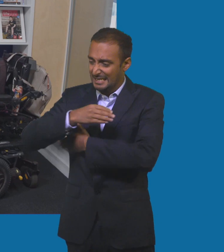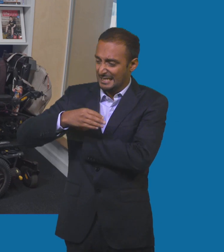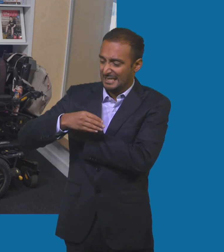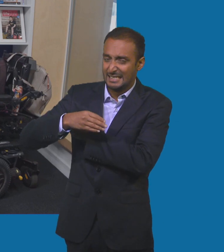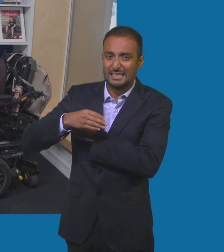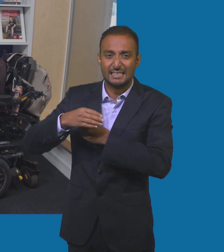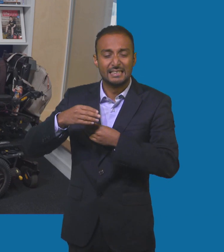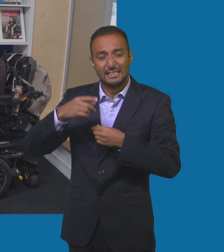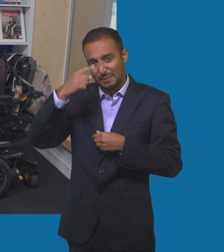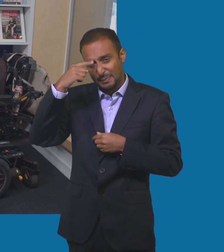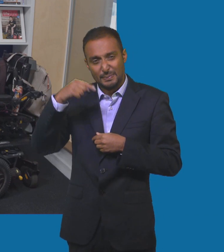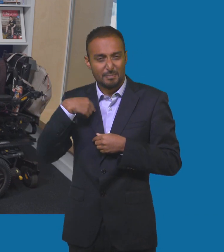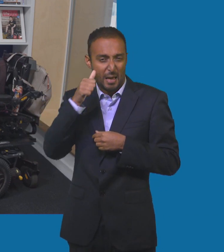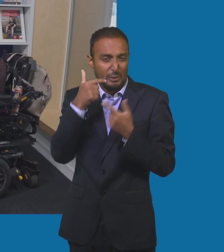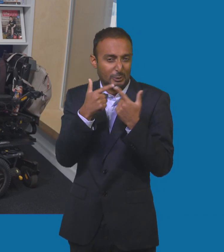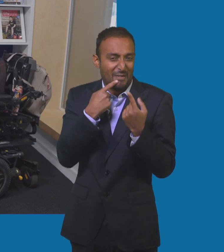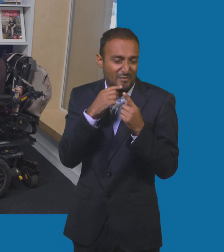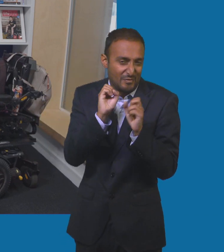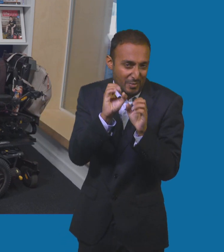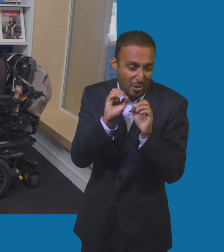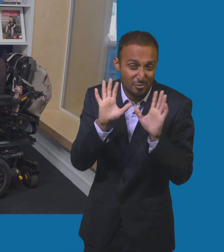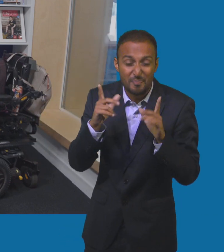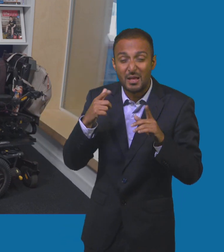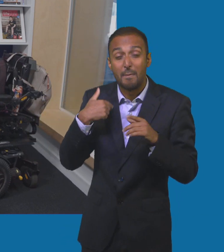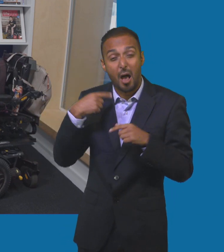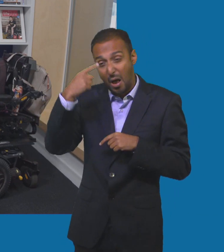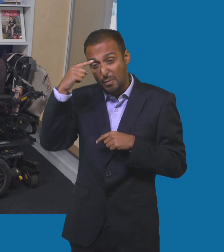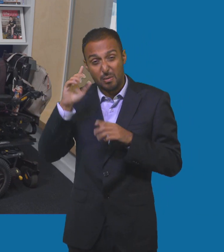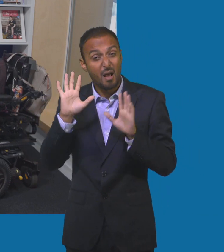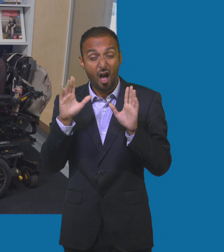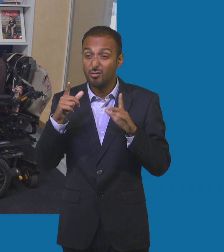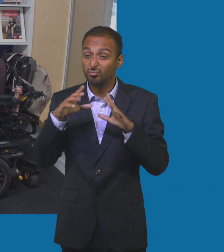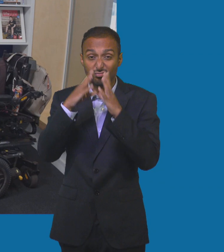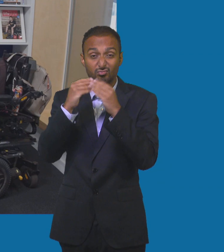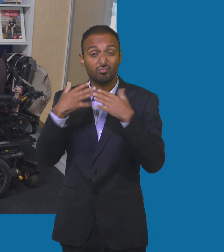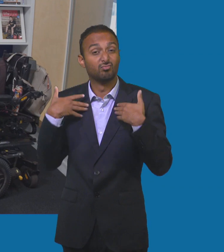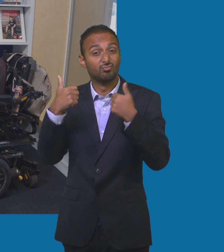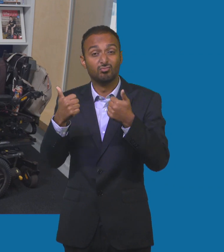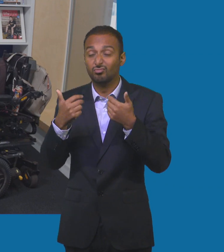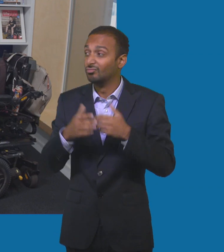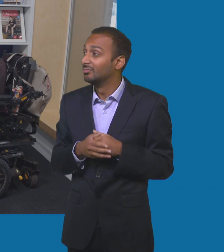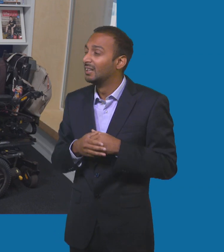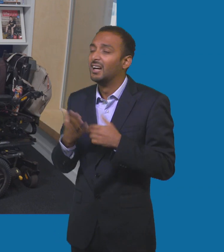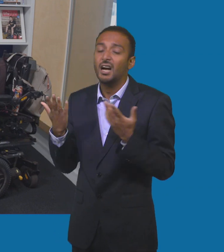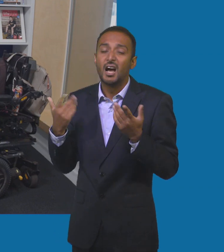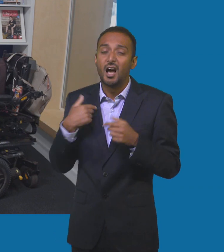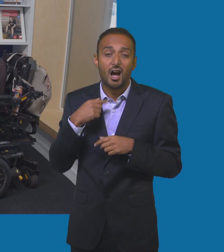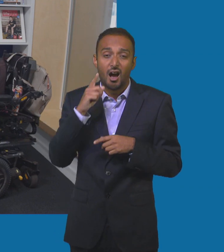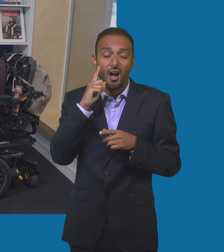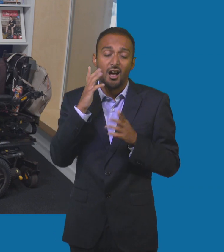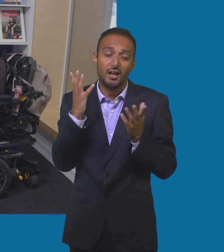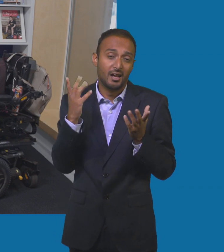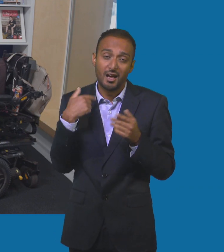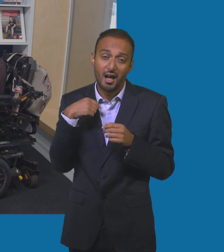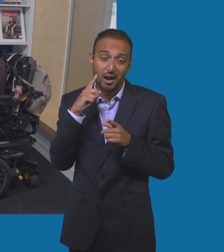too much information to share with you all. But apart from that, I'm really, really well. What is with, it's just, do you know what? I just can't cope anymore. I think it's